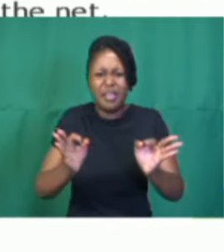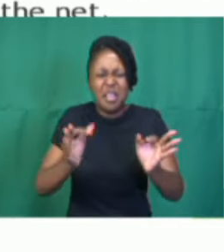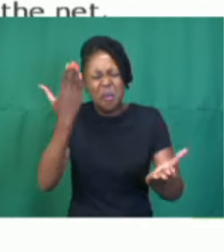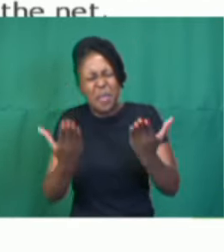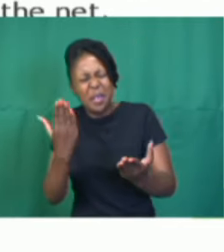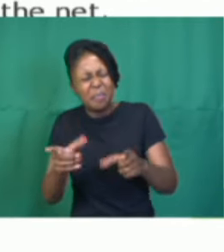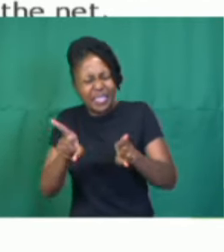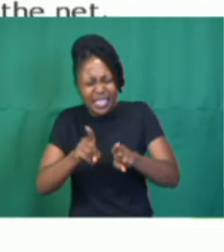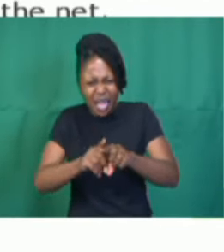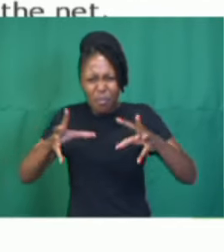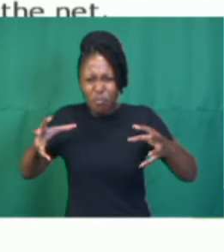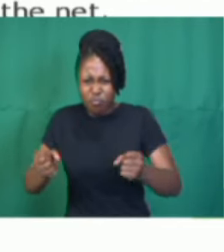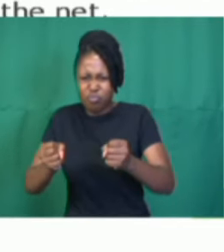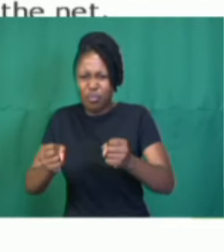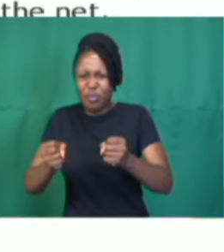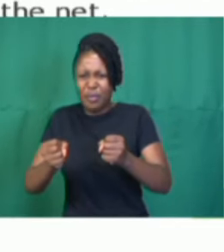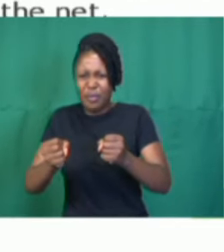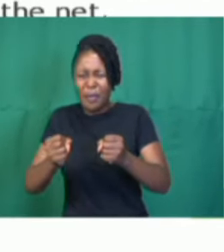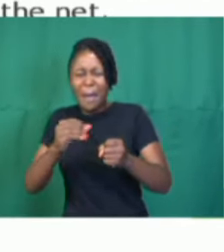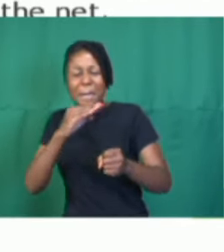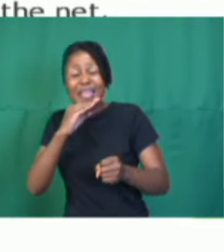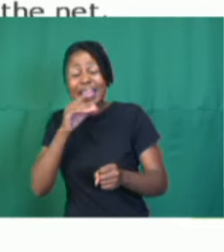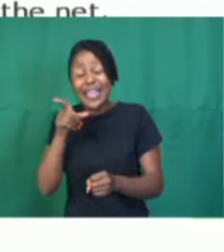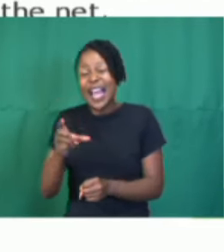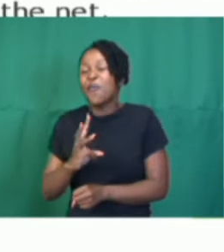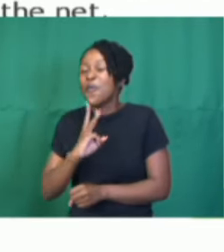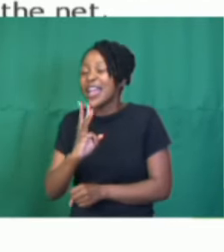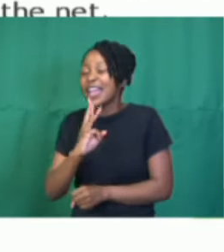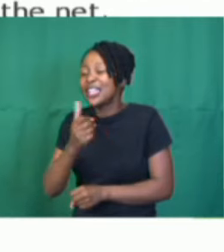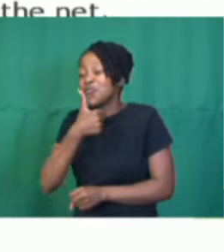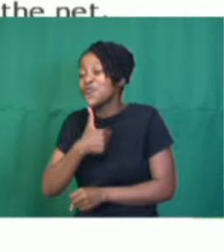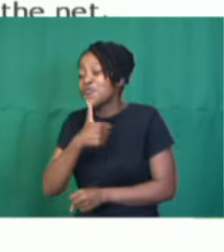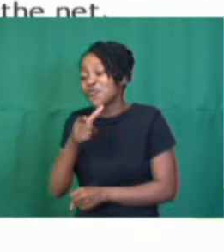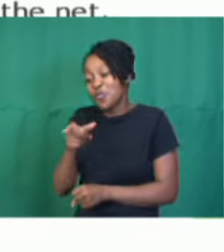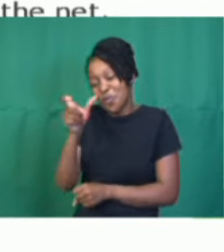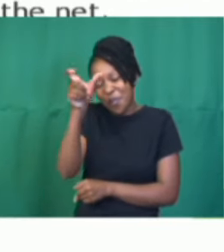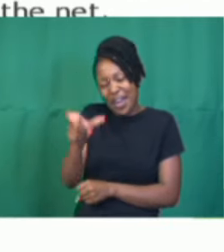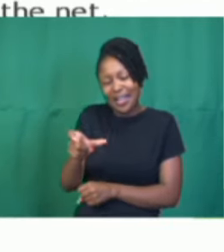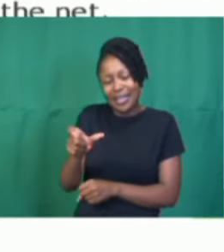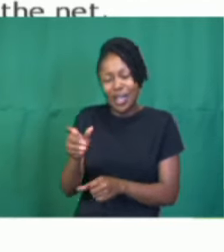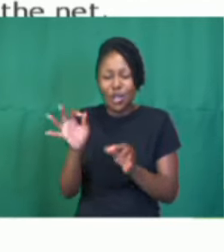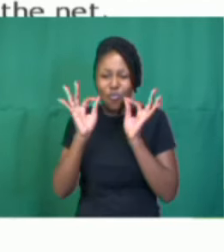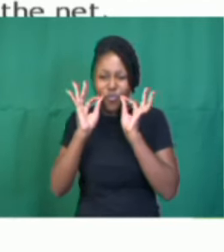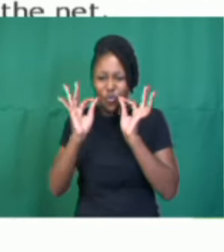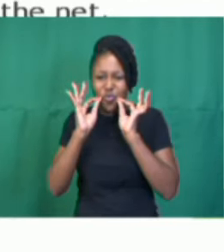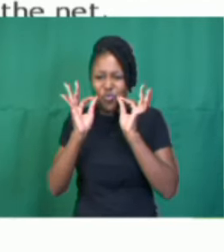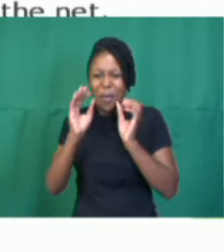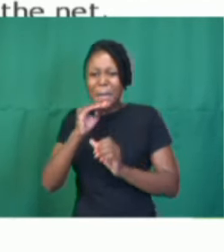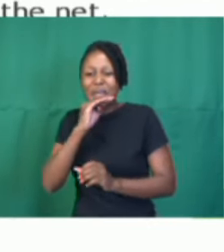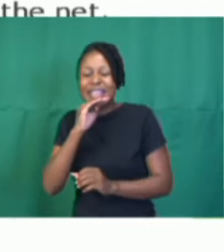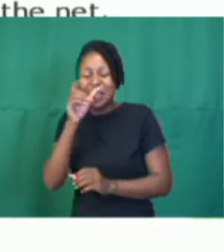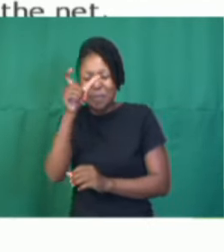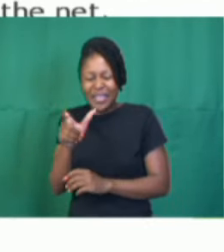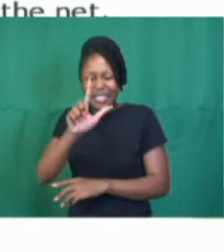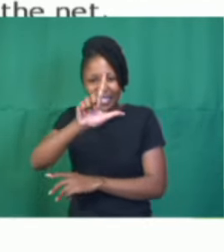something. Very powerful choice of words. I like the way the writer has used that. It is lunging, and